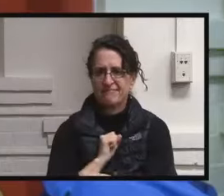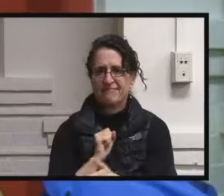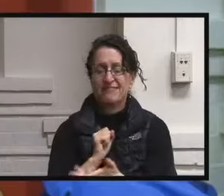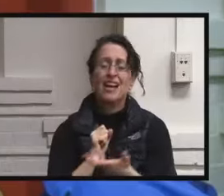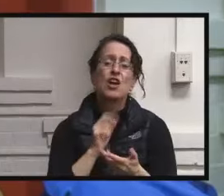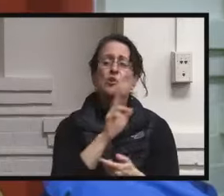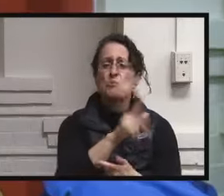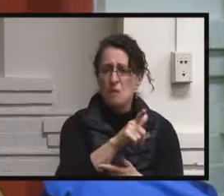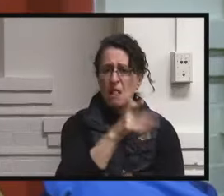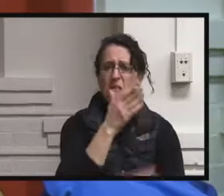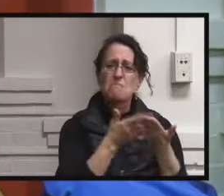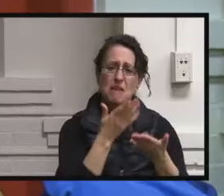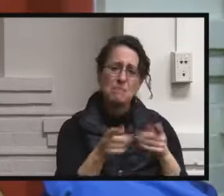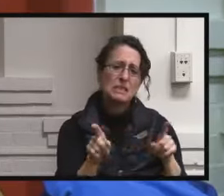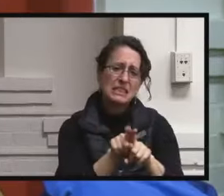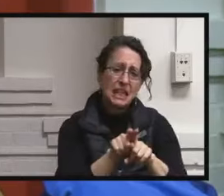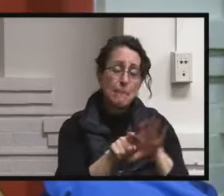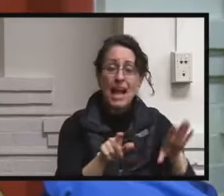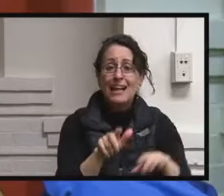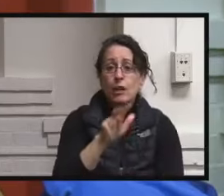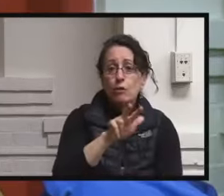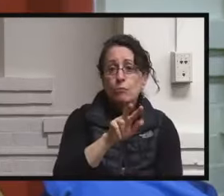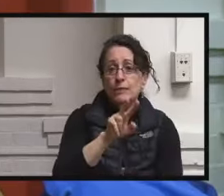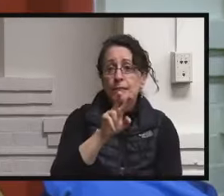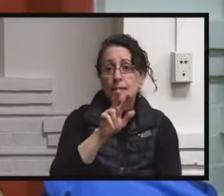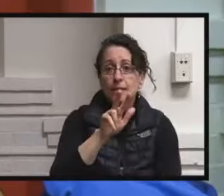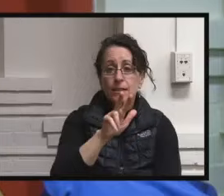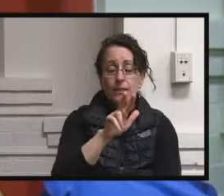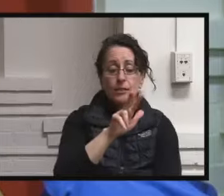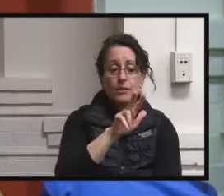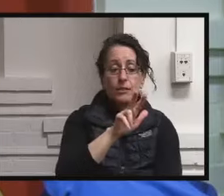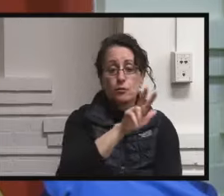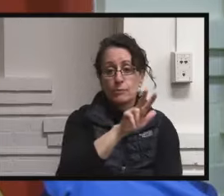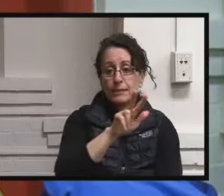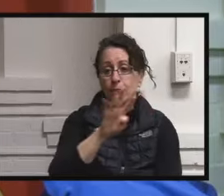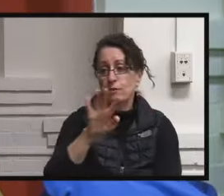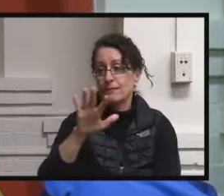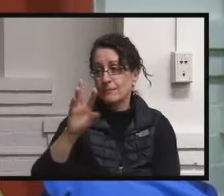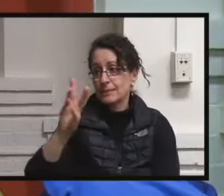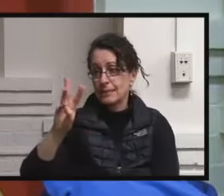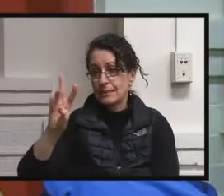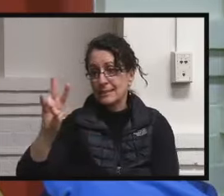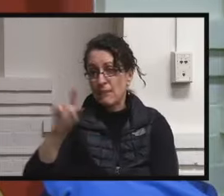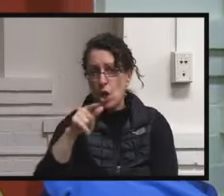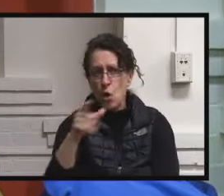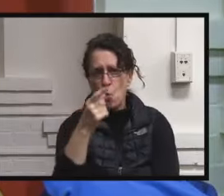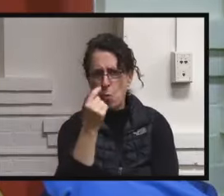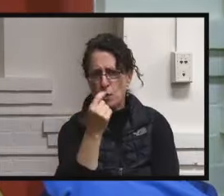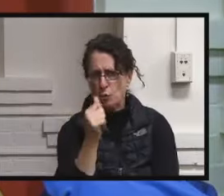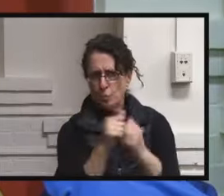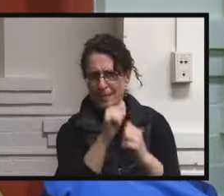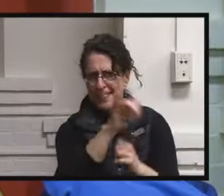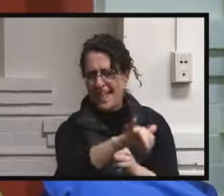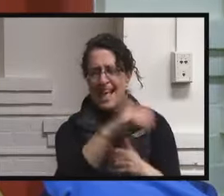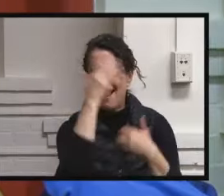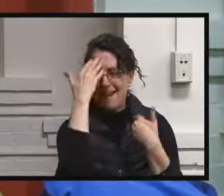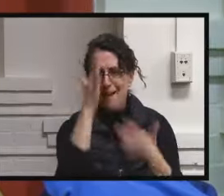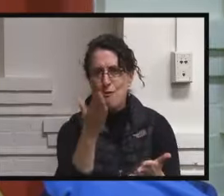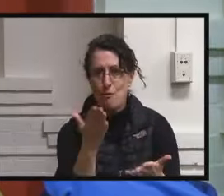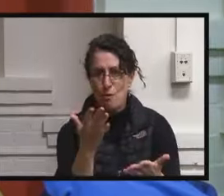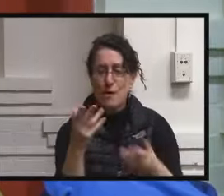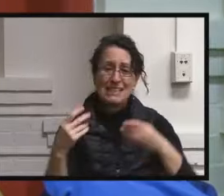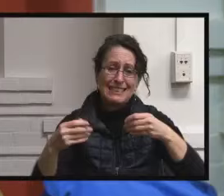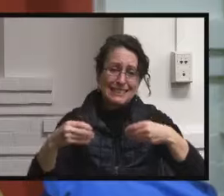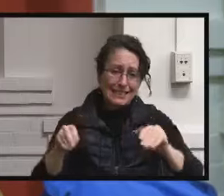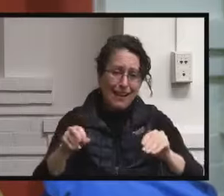don't know for sure whether they divert those 3 through 7s or whether they actually bale them and send them out. So either way, either our MRF